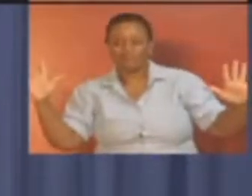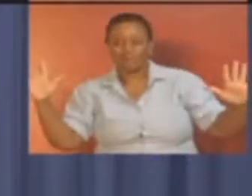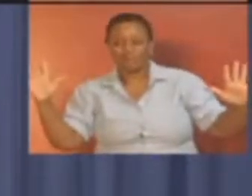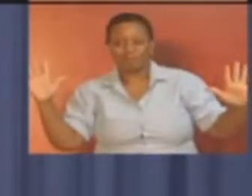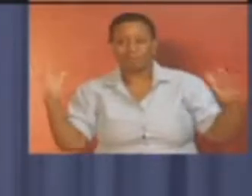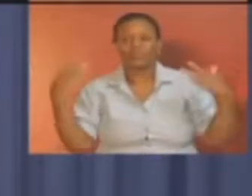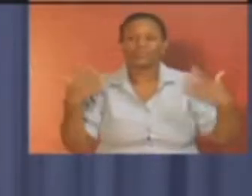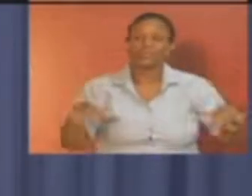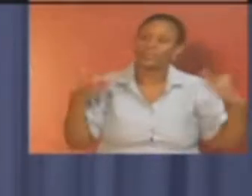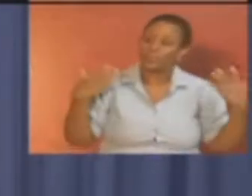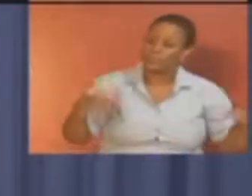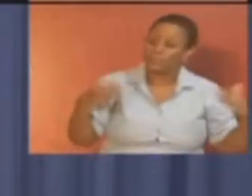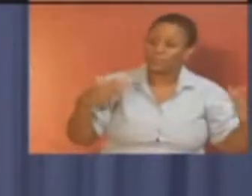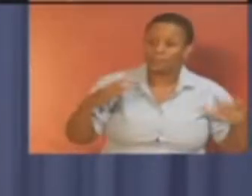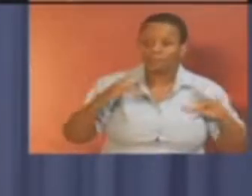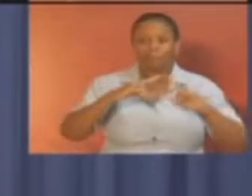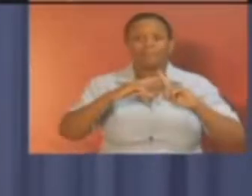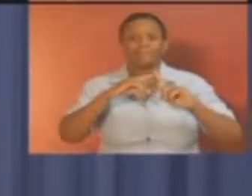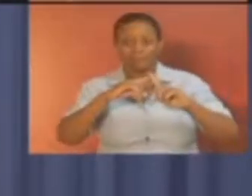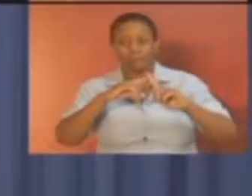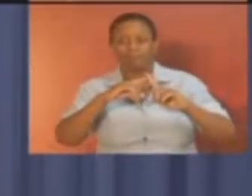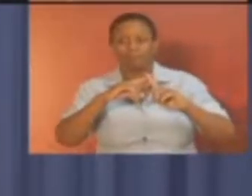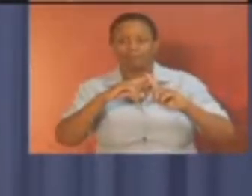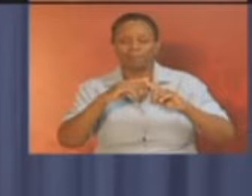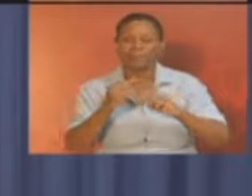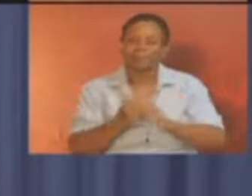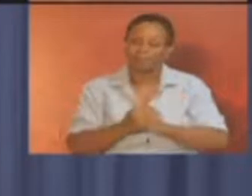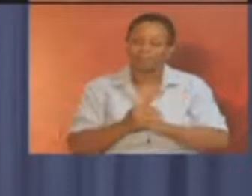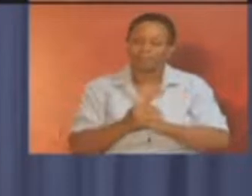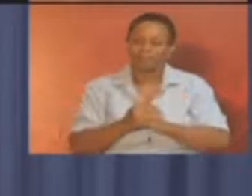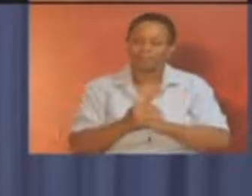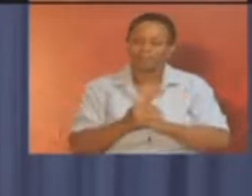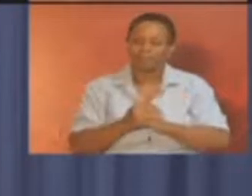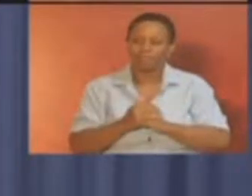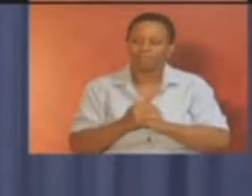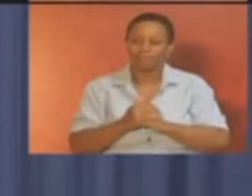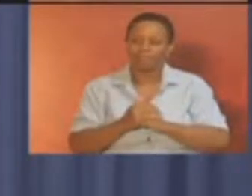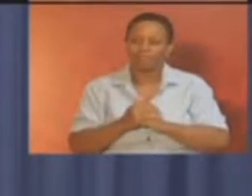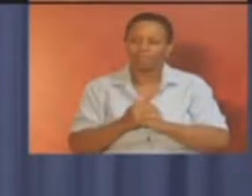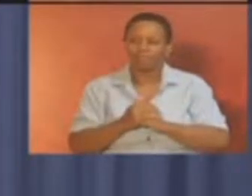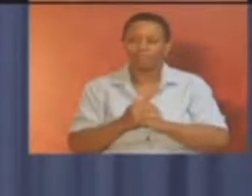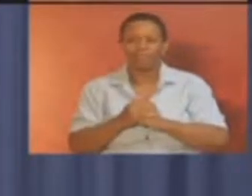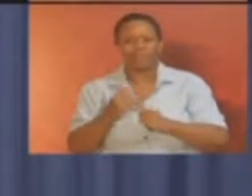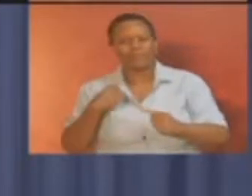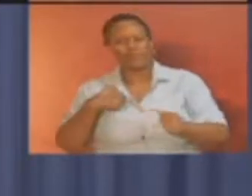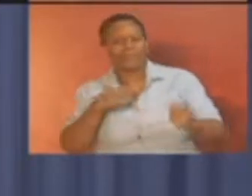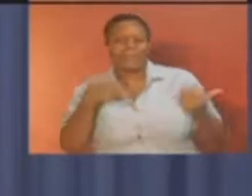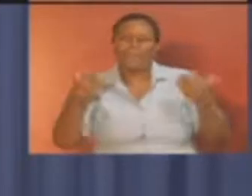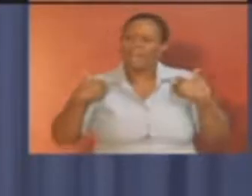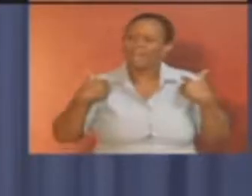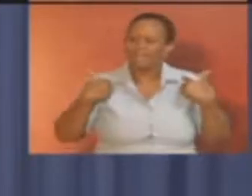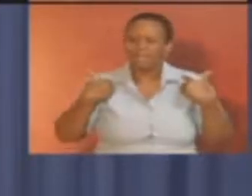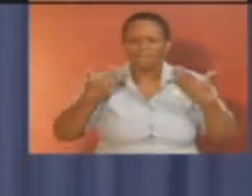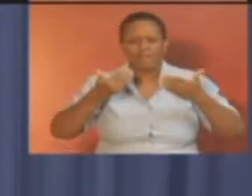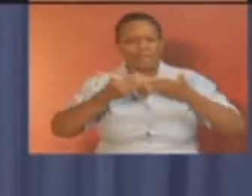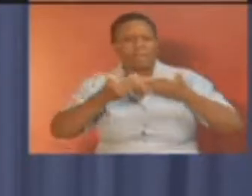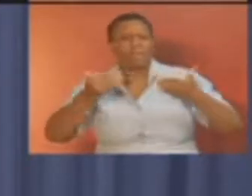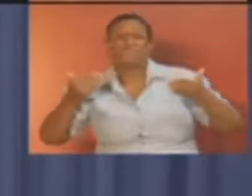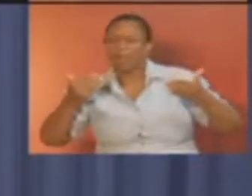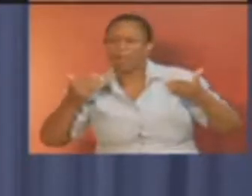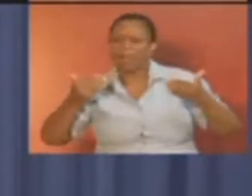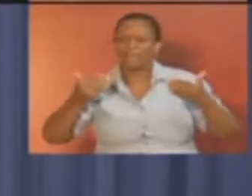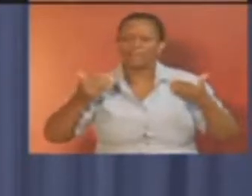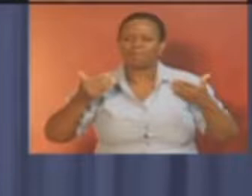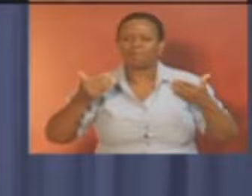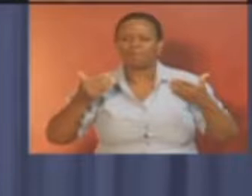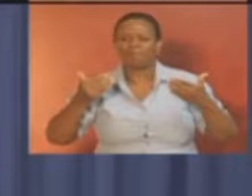that 33,600 together with the reserve we have from the 40,000 gift from the government of People